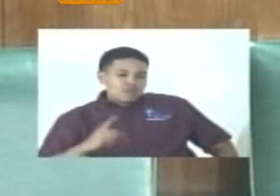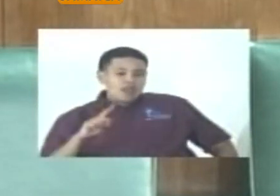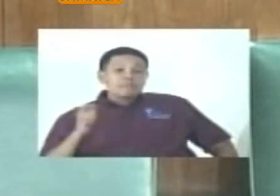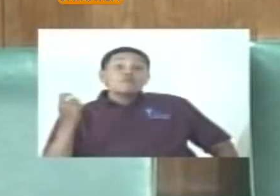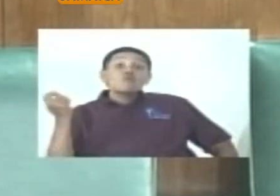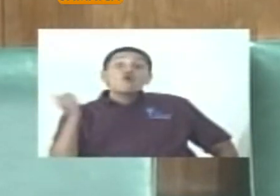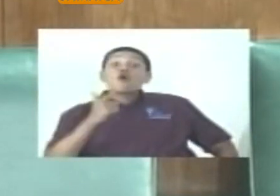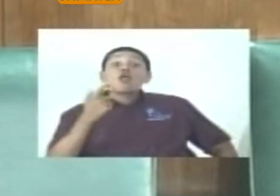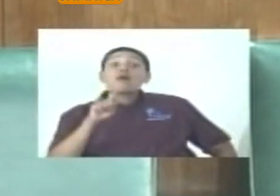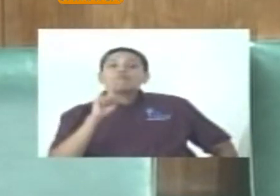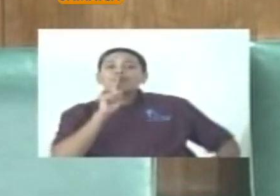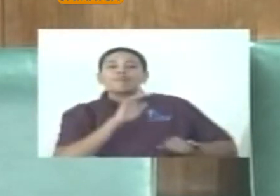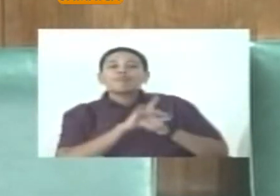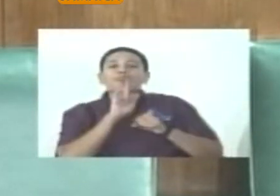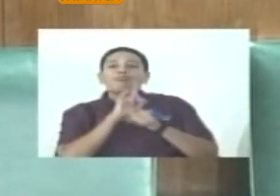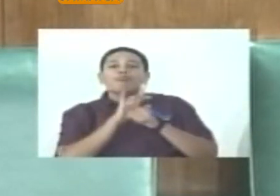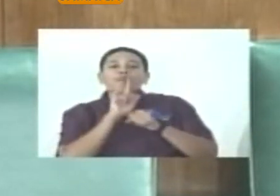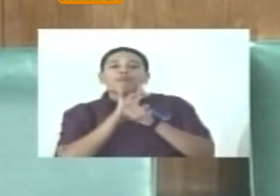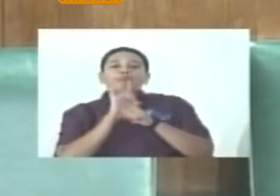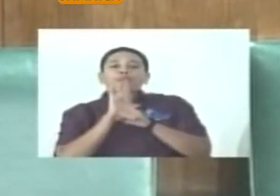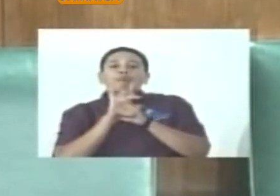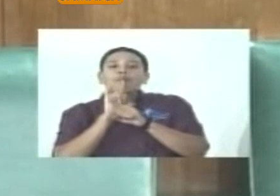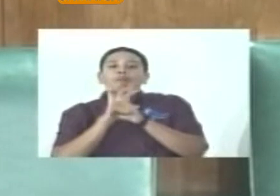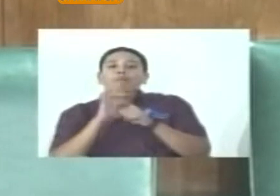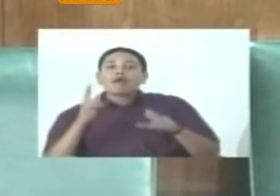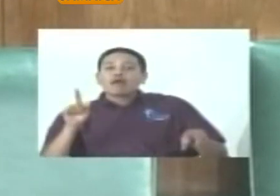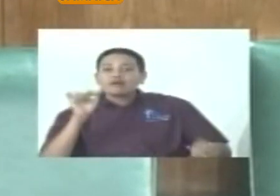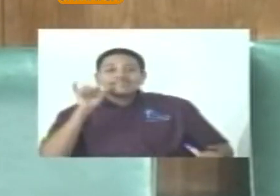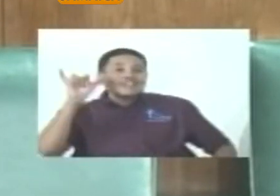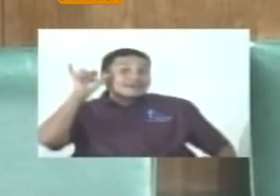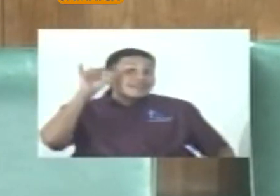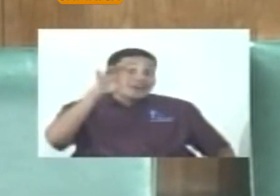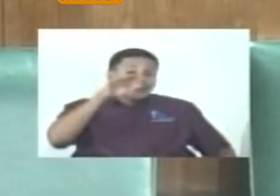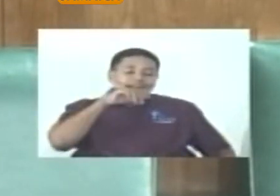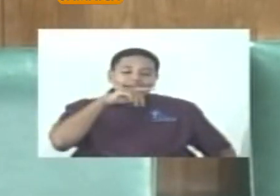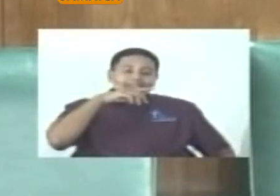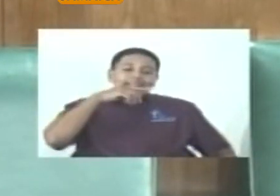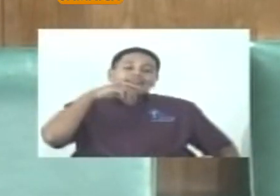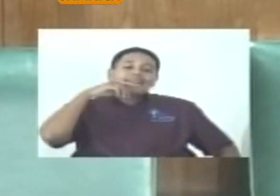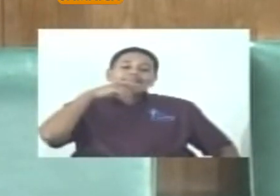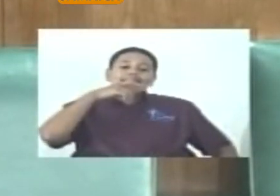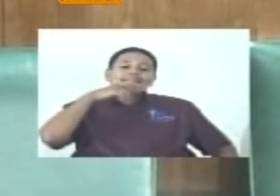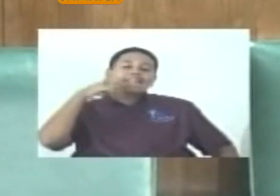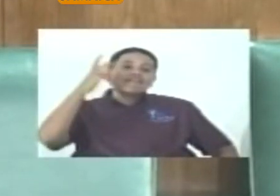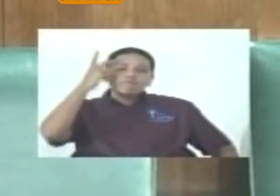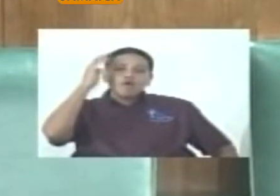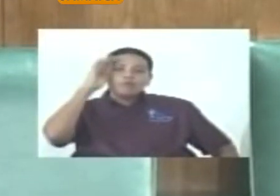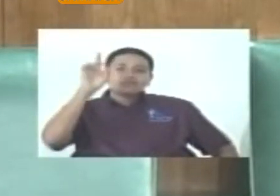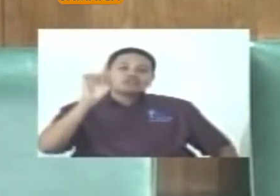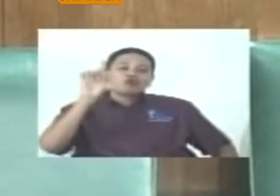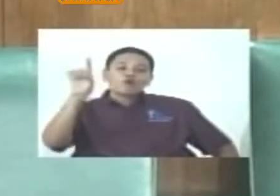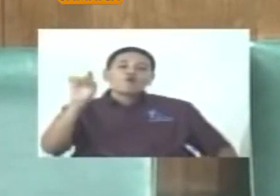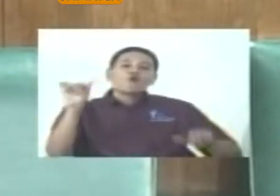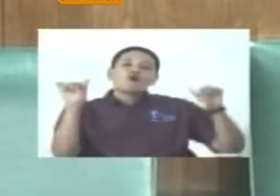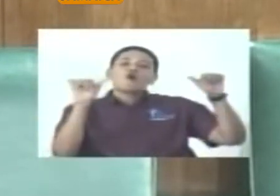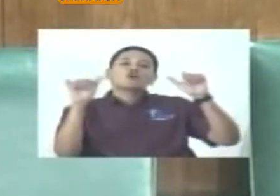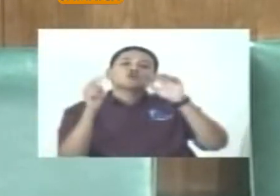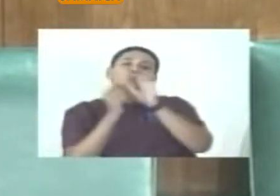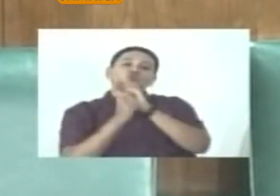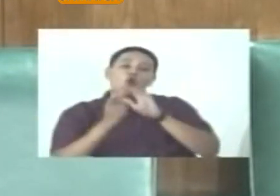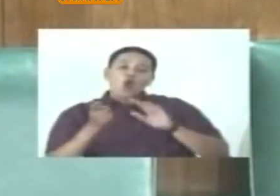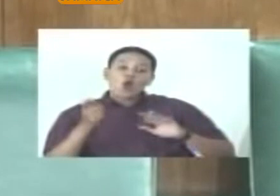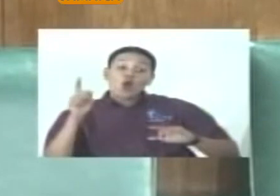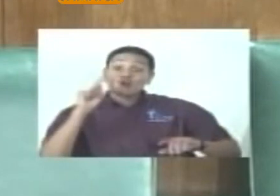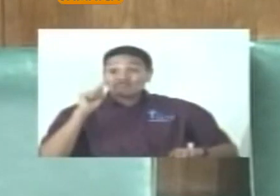promises. Yesterday, Mr. President, the Prime Minister went to Augustown at